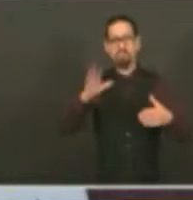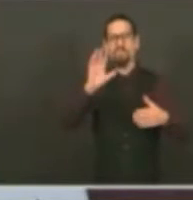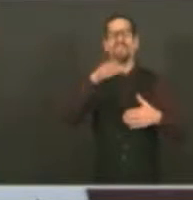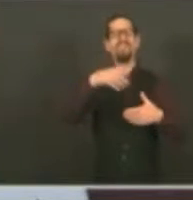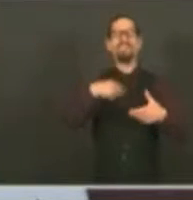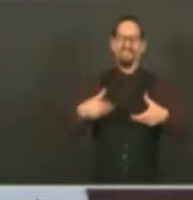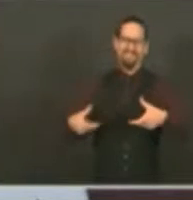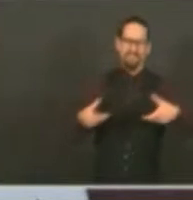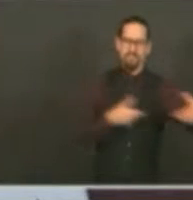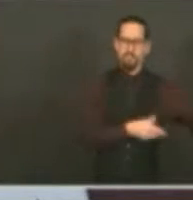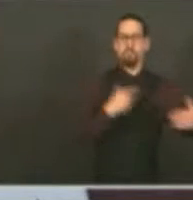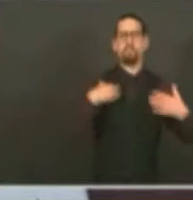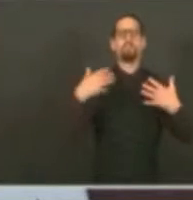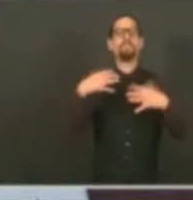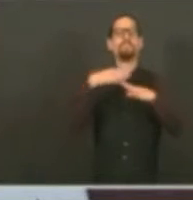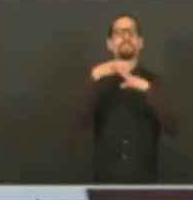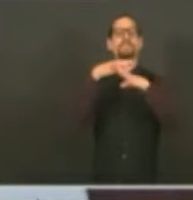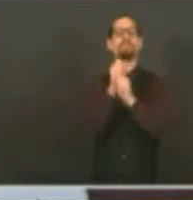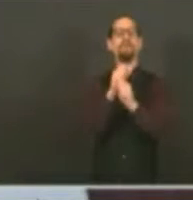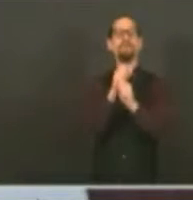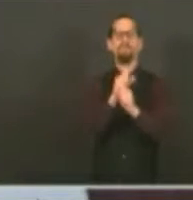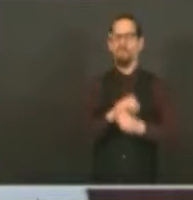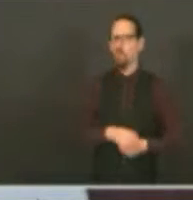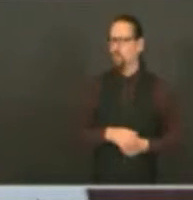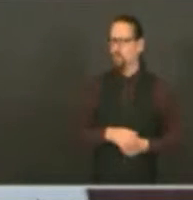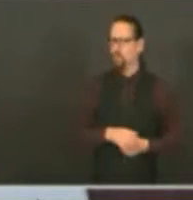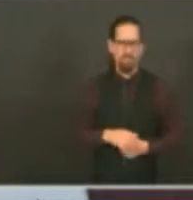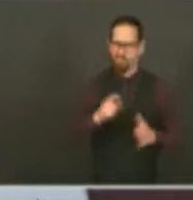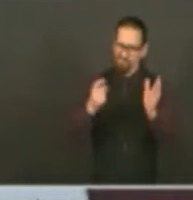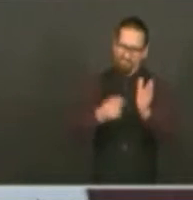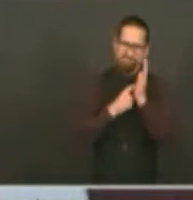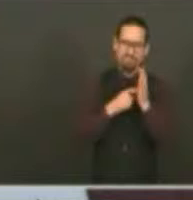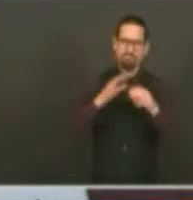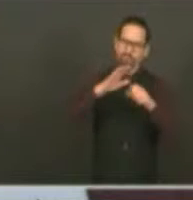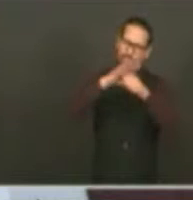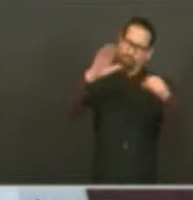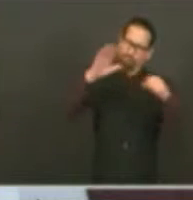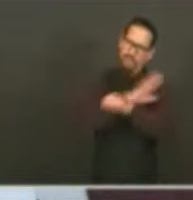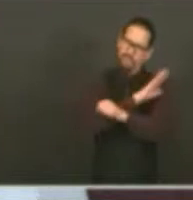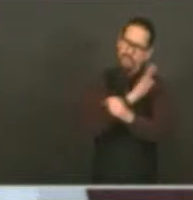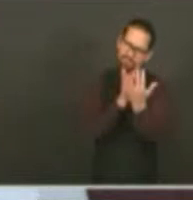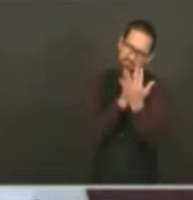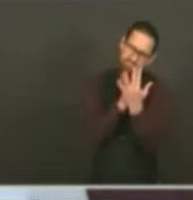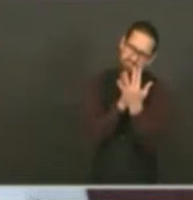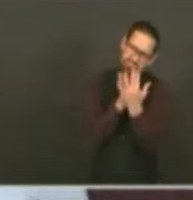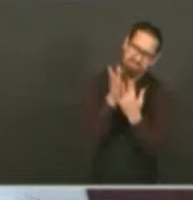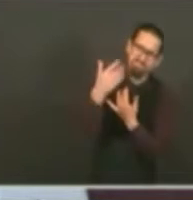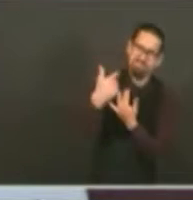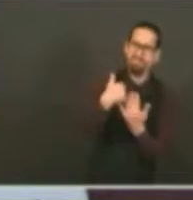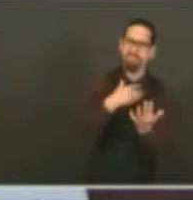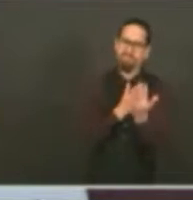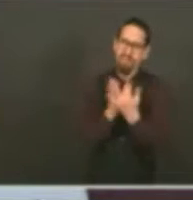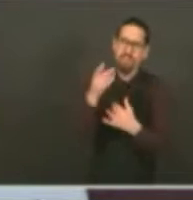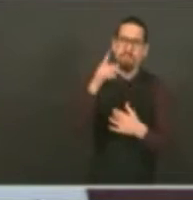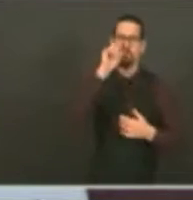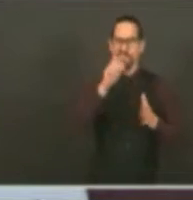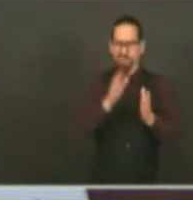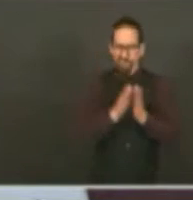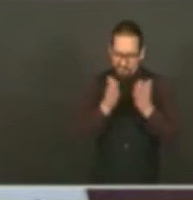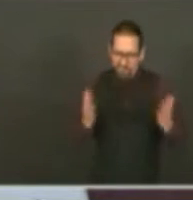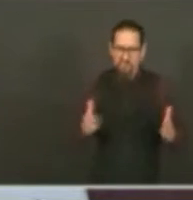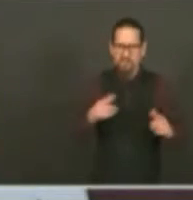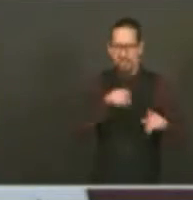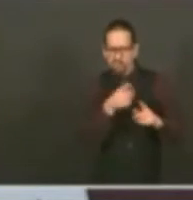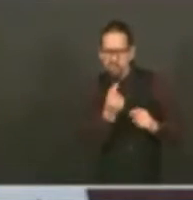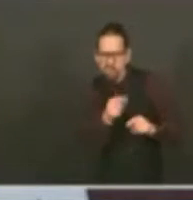thousands of individual level patients that got this vaccine, which is why it takes a while. The FDA will then make a decision on